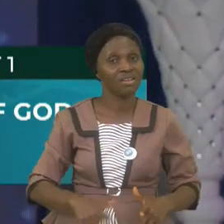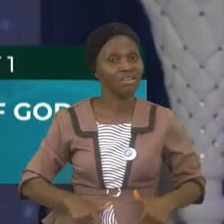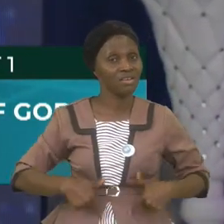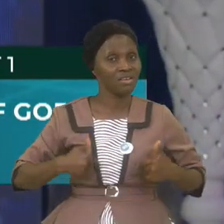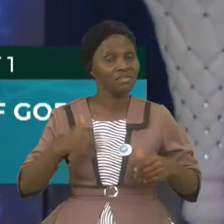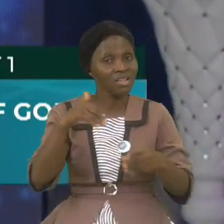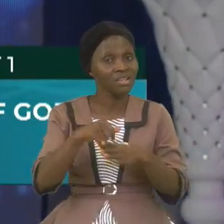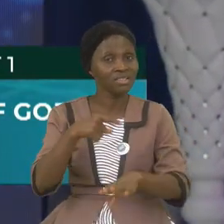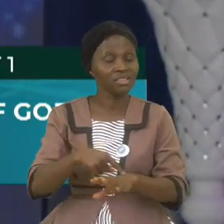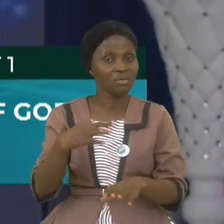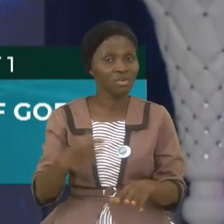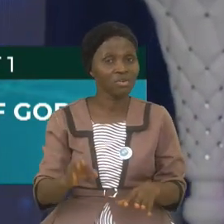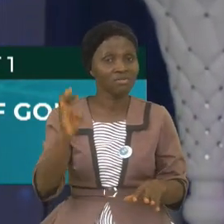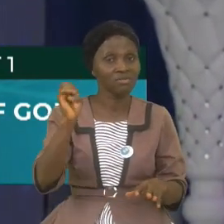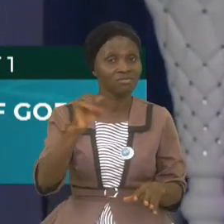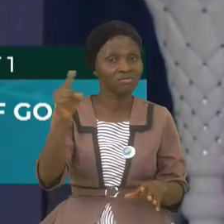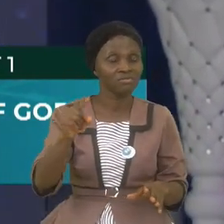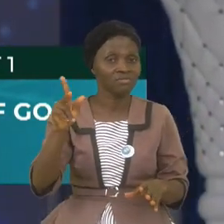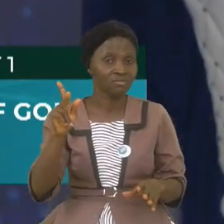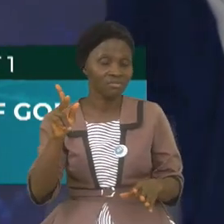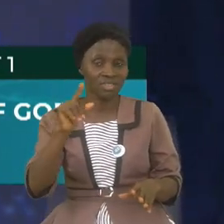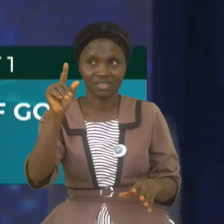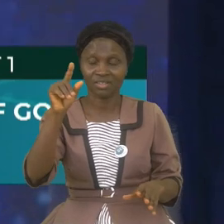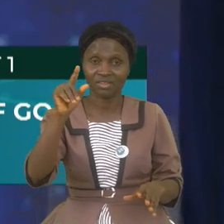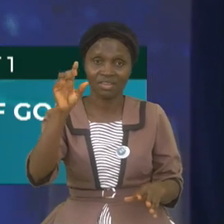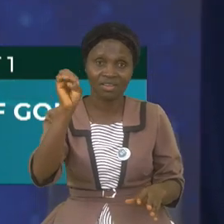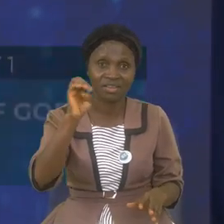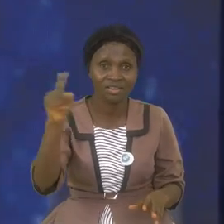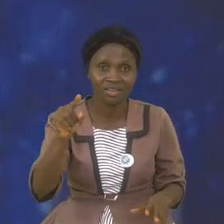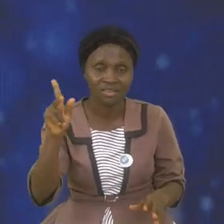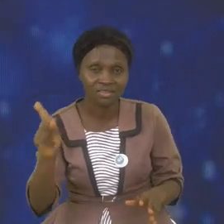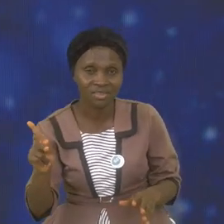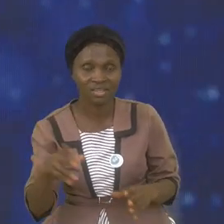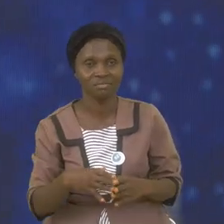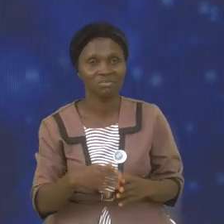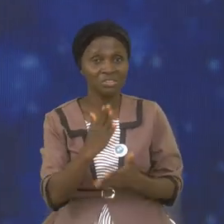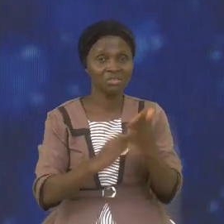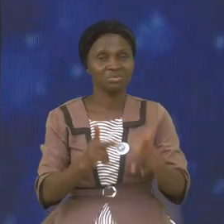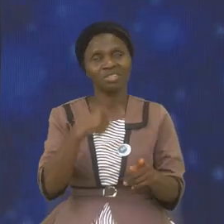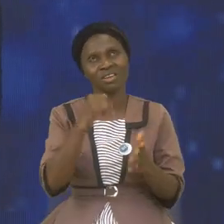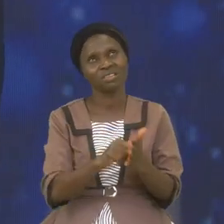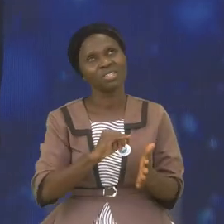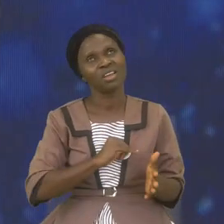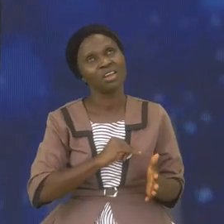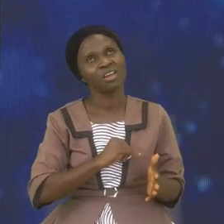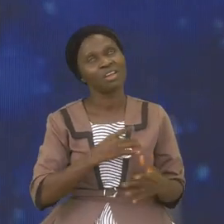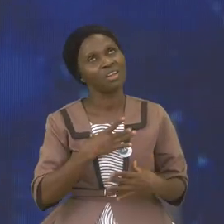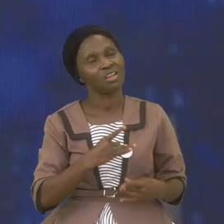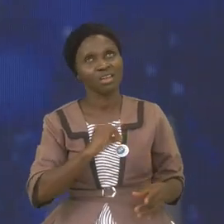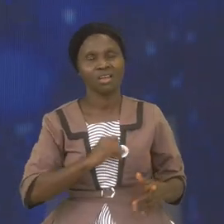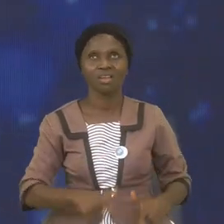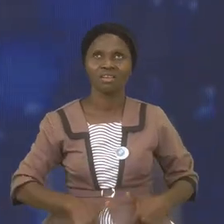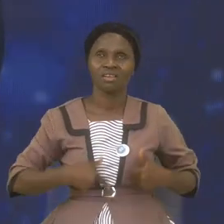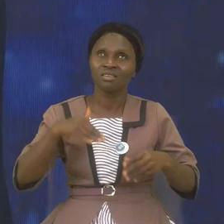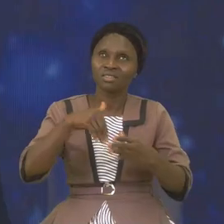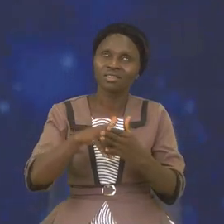Ezekiel. The same thing today. I wish I lived in the time of Elijah. The same thing today.